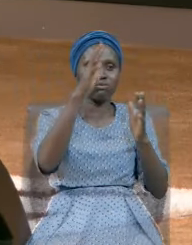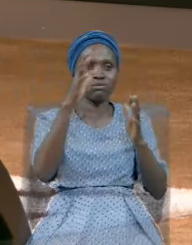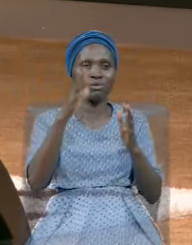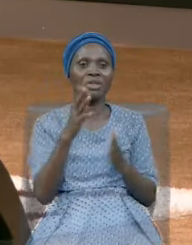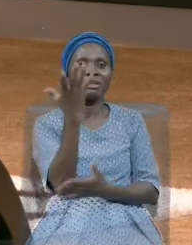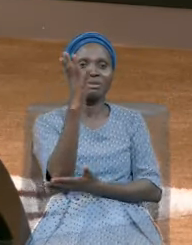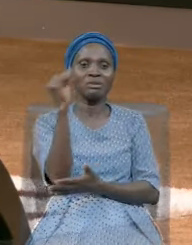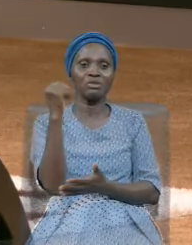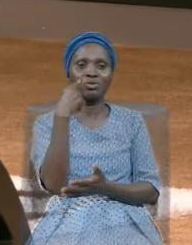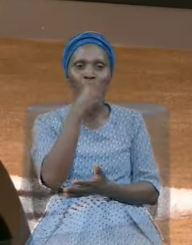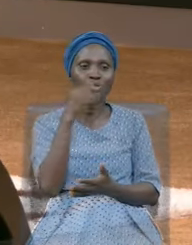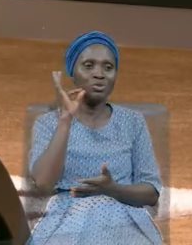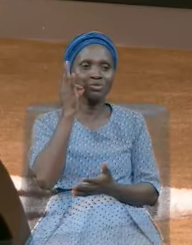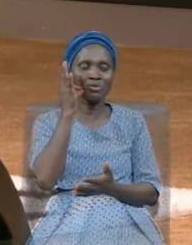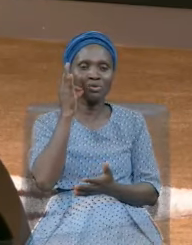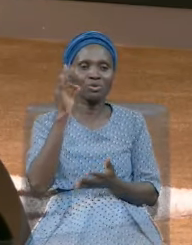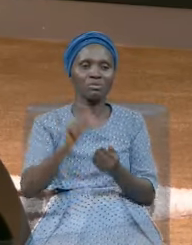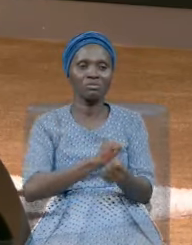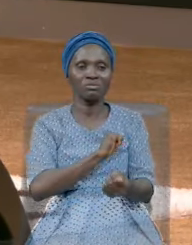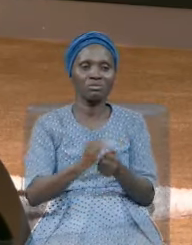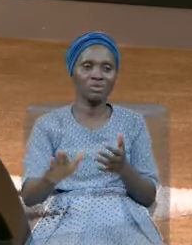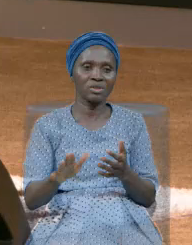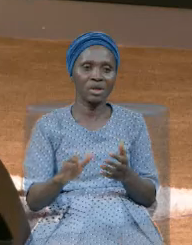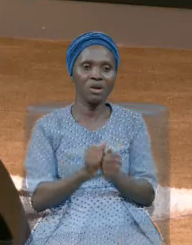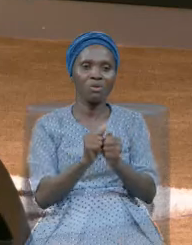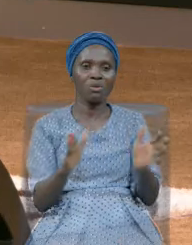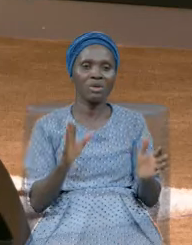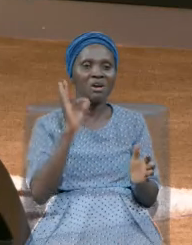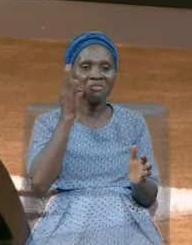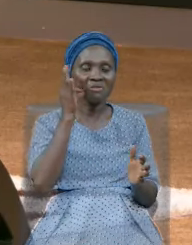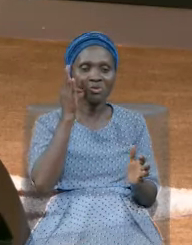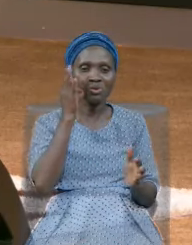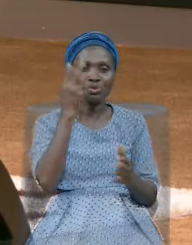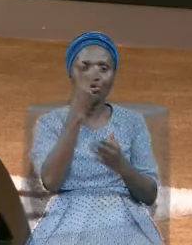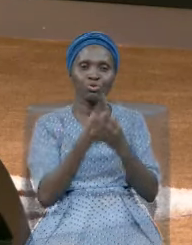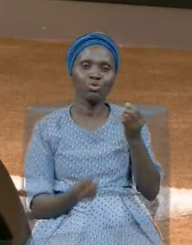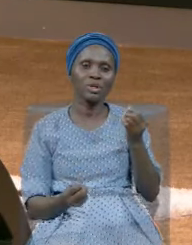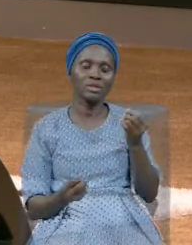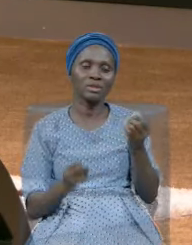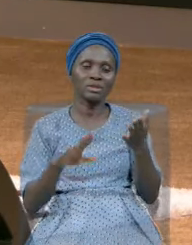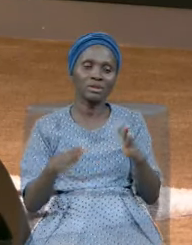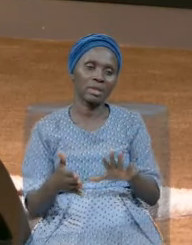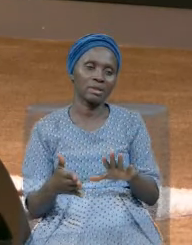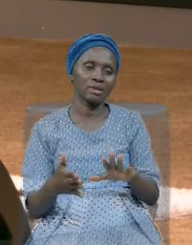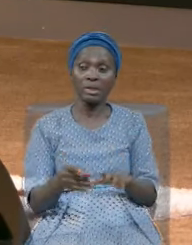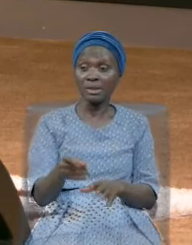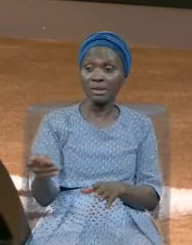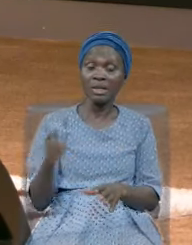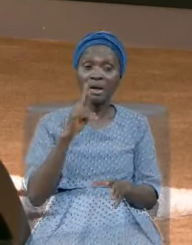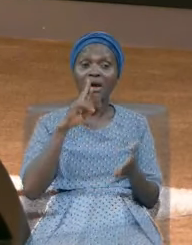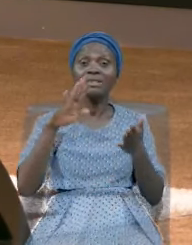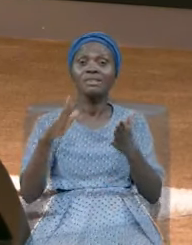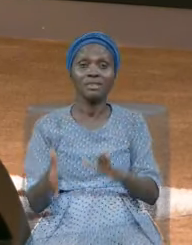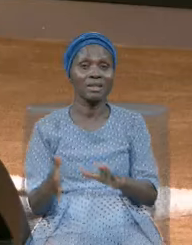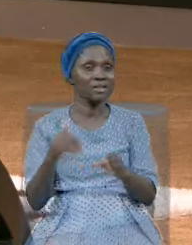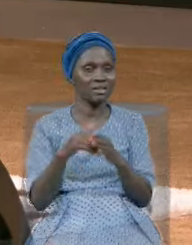withereth, without fruit, twice dead. They were dead in